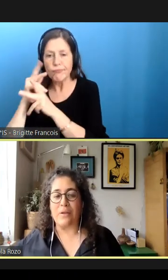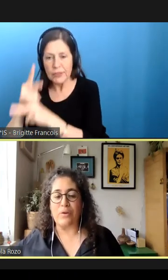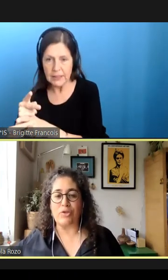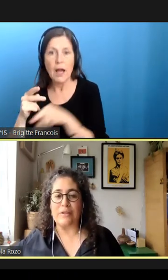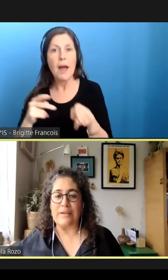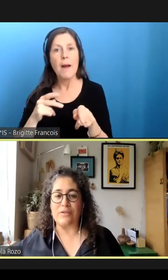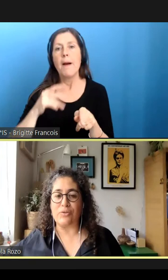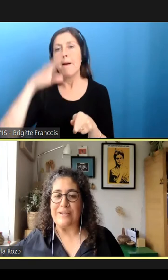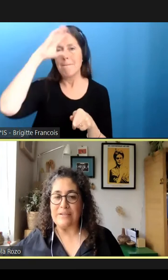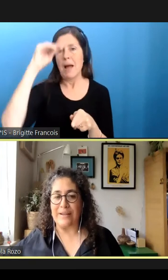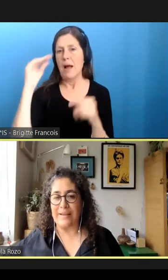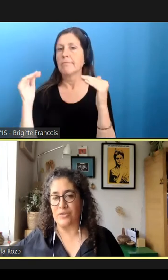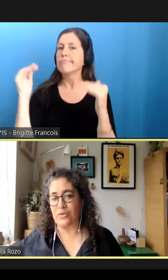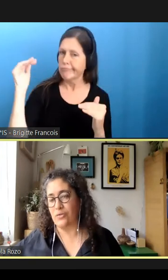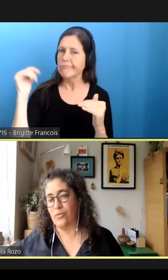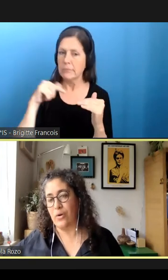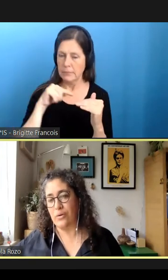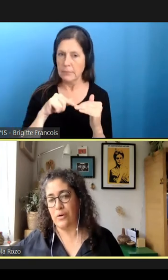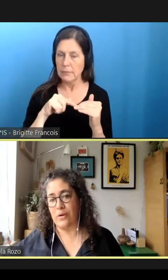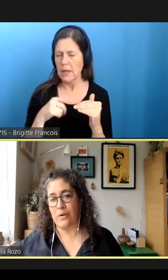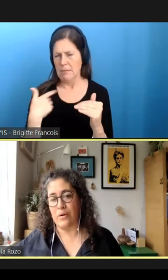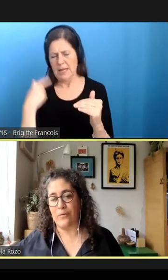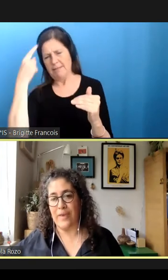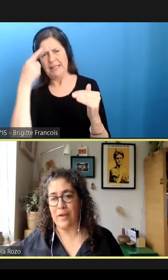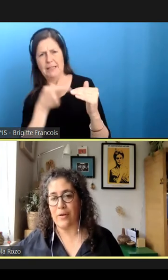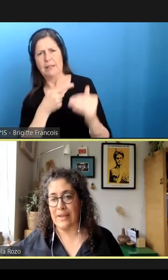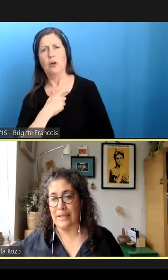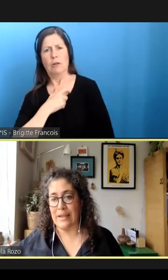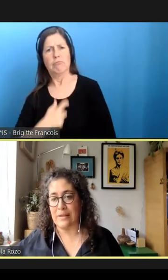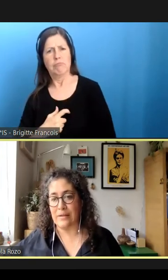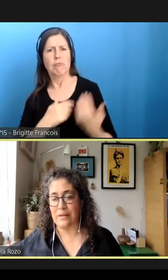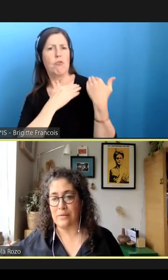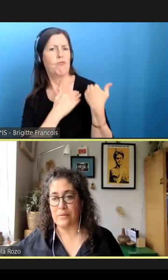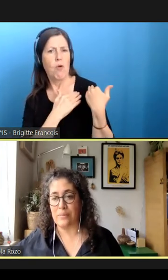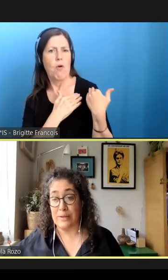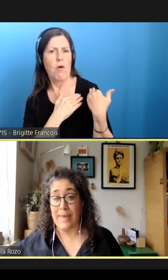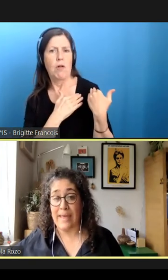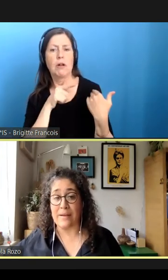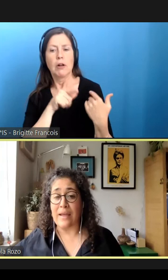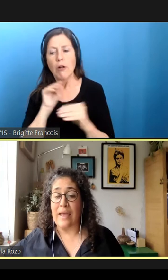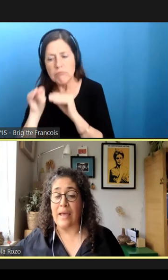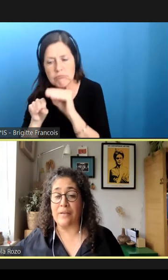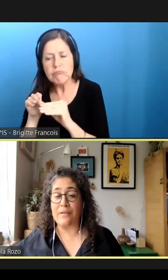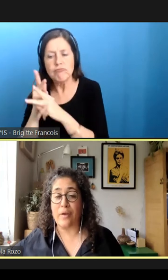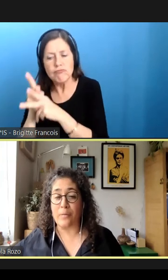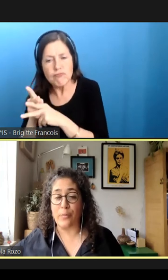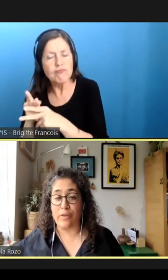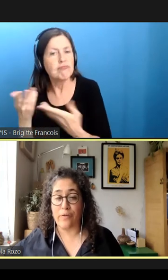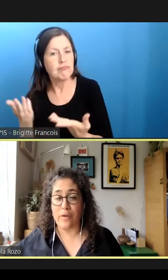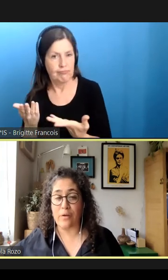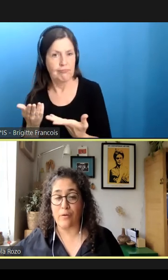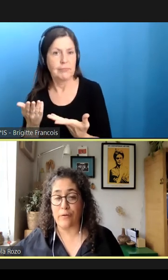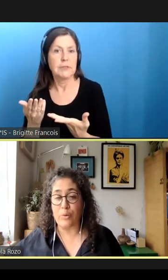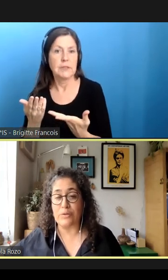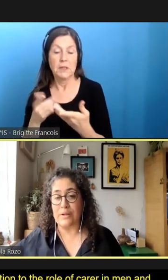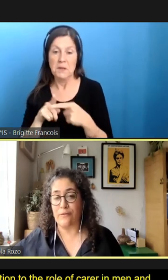and which leads to little attention to the role of care in men. And this comes with